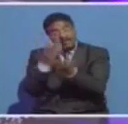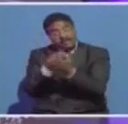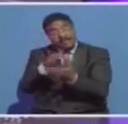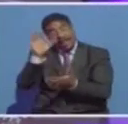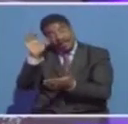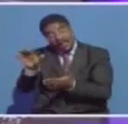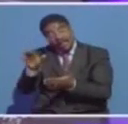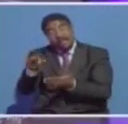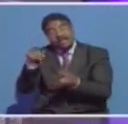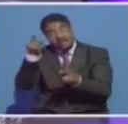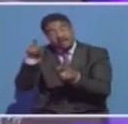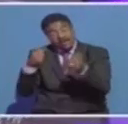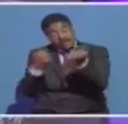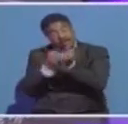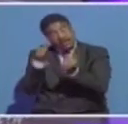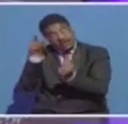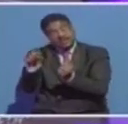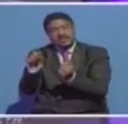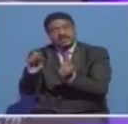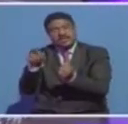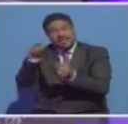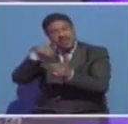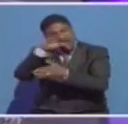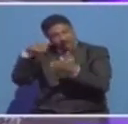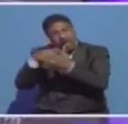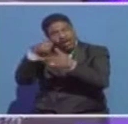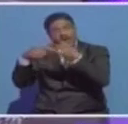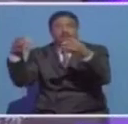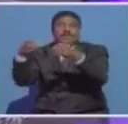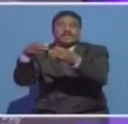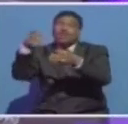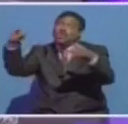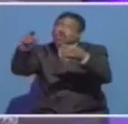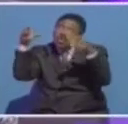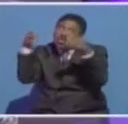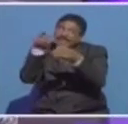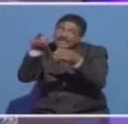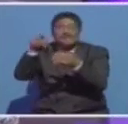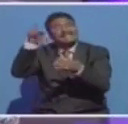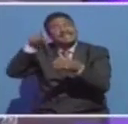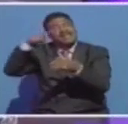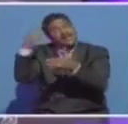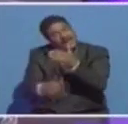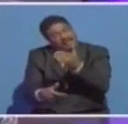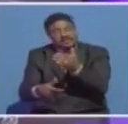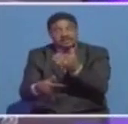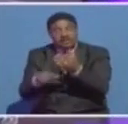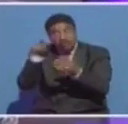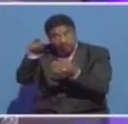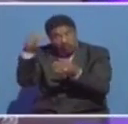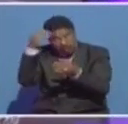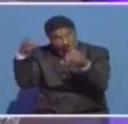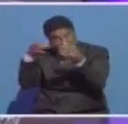Constituency Development Funds. It's all about the community. What are their needs and what do they need to prepare? Because they know that